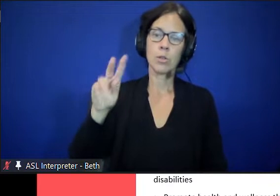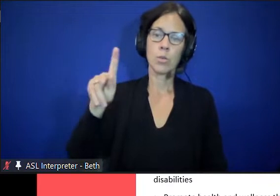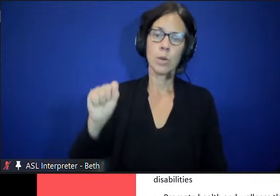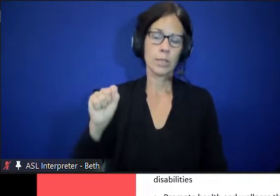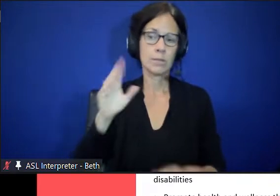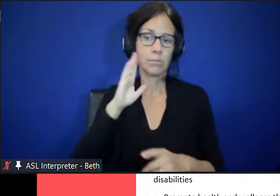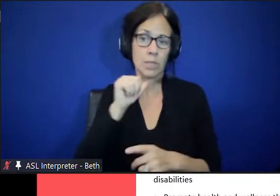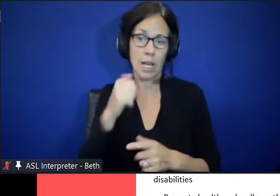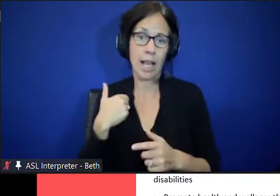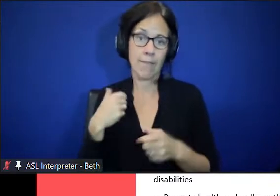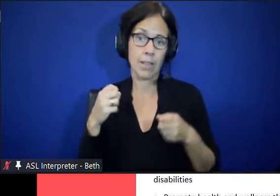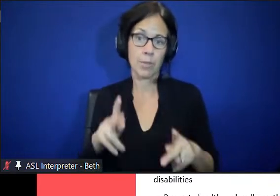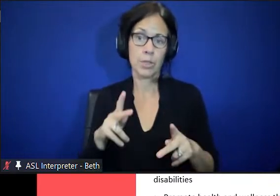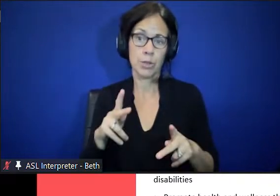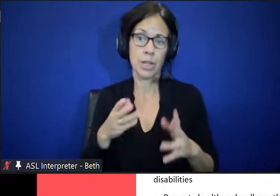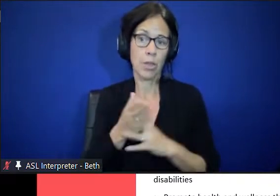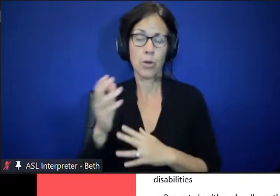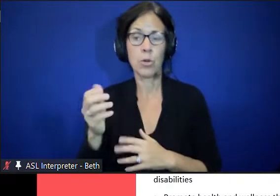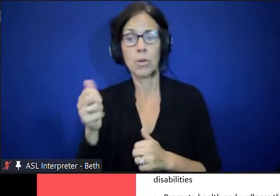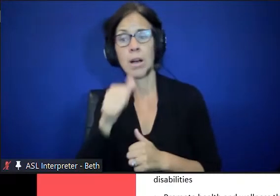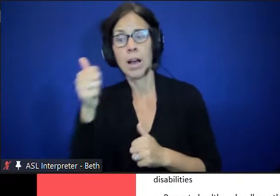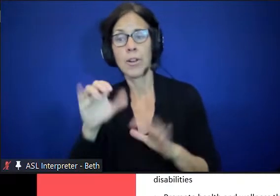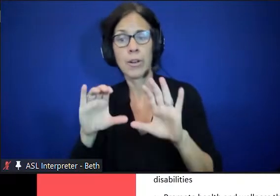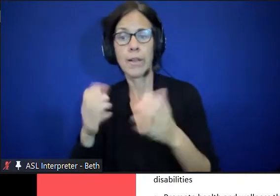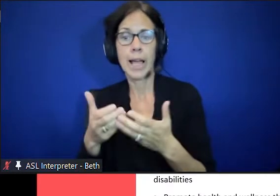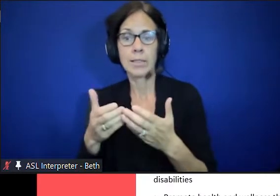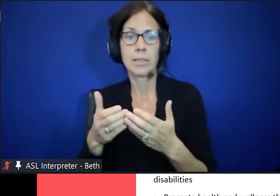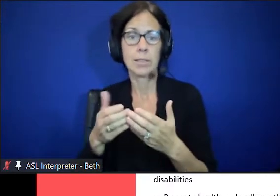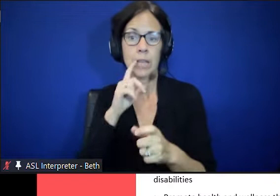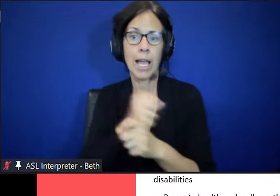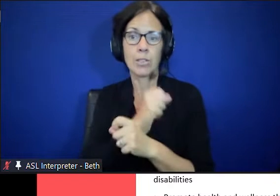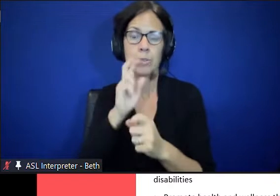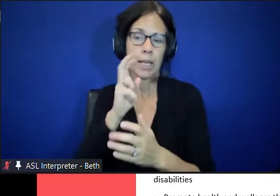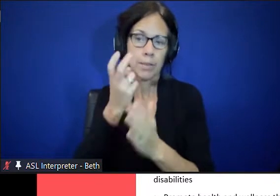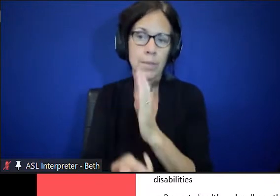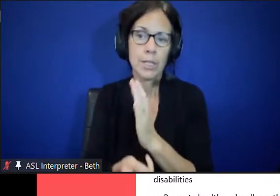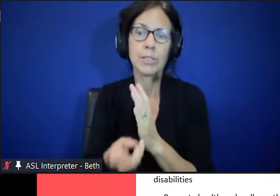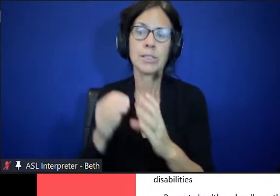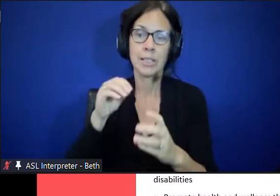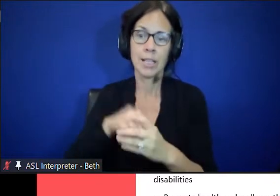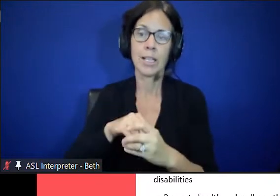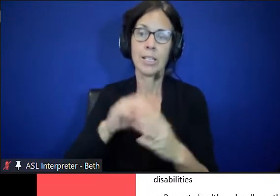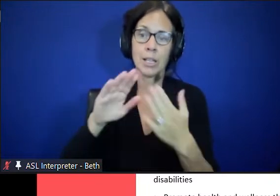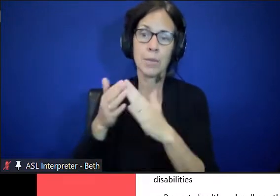the opportunity through any of our other classes to be submerged into a community like